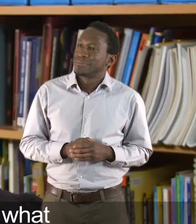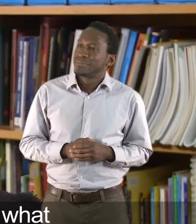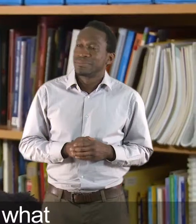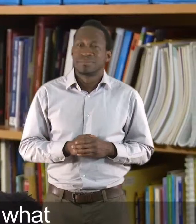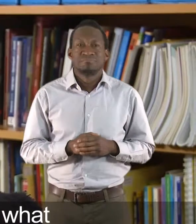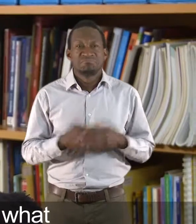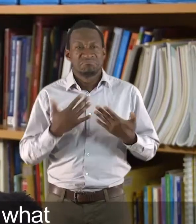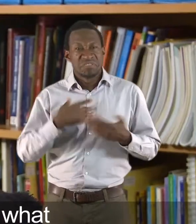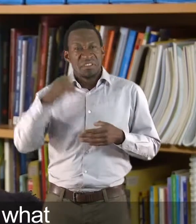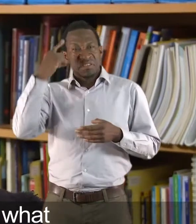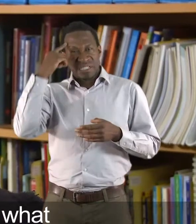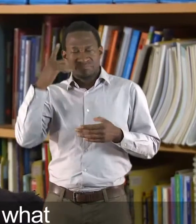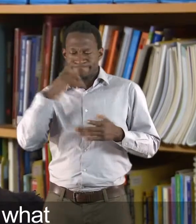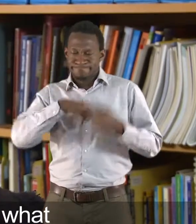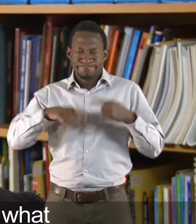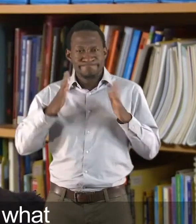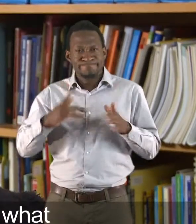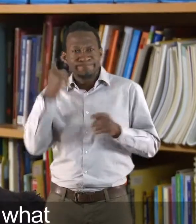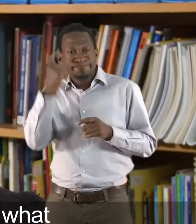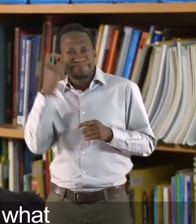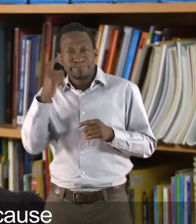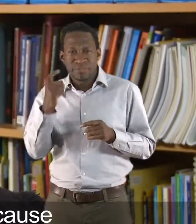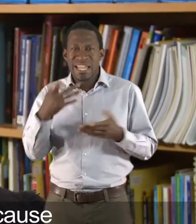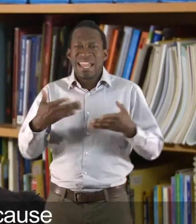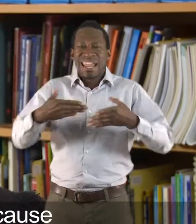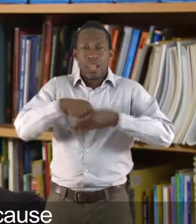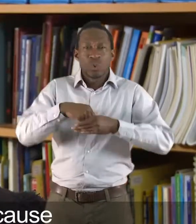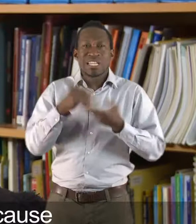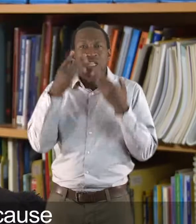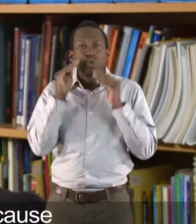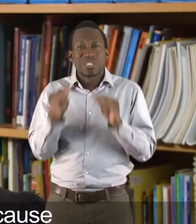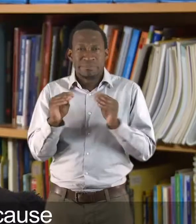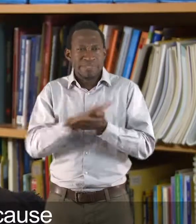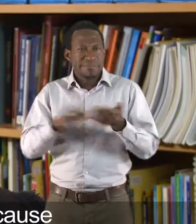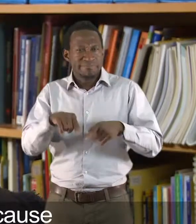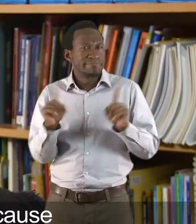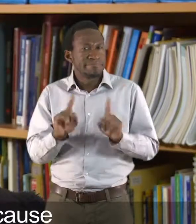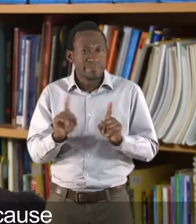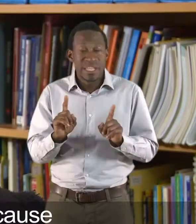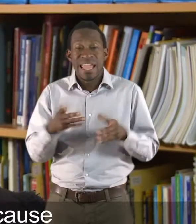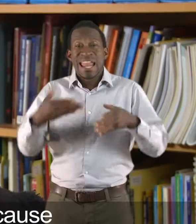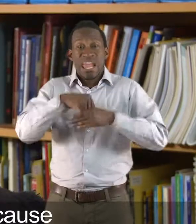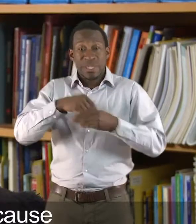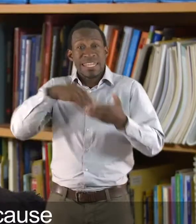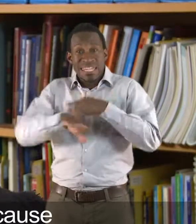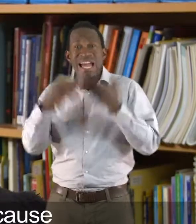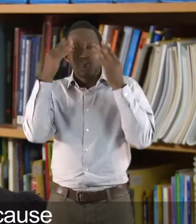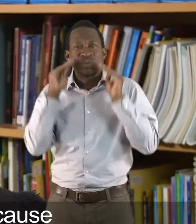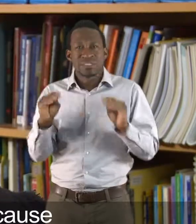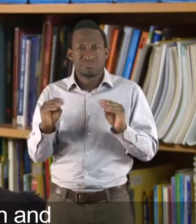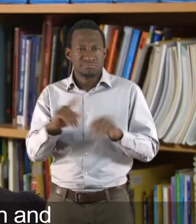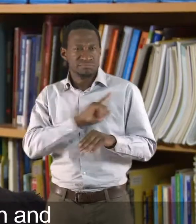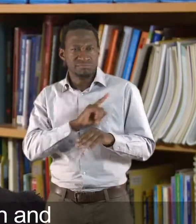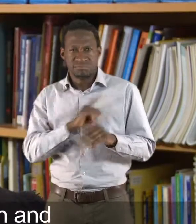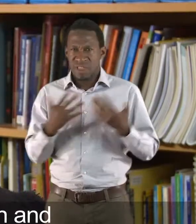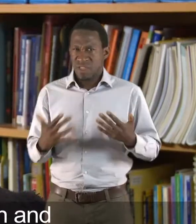I think we have to think about what inclusive education really means and inclusion in education. Because at the moment, while we are speaking